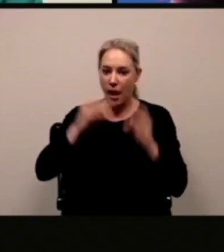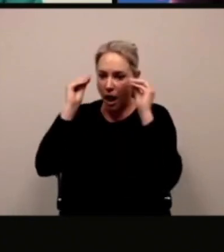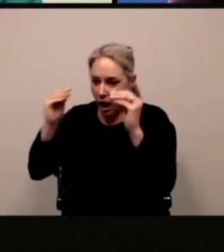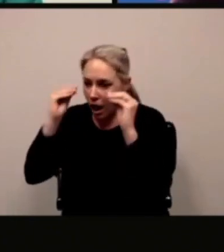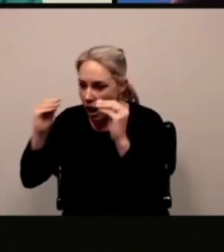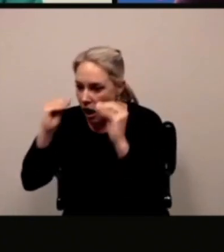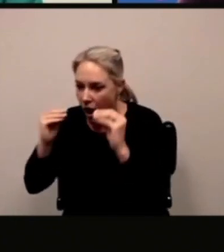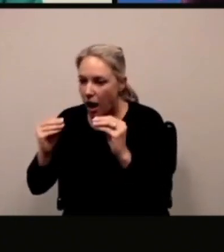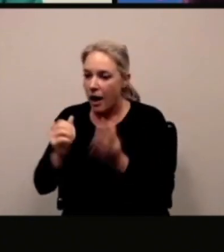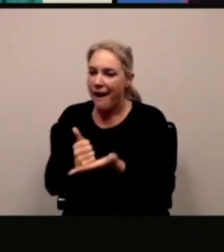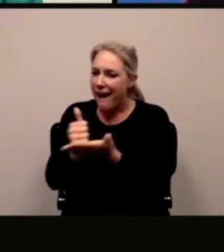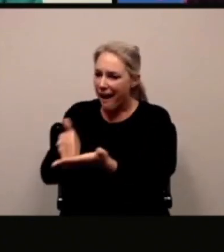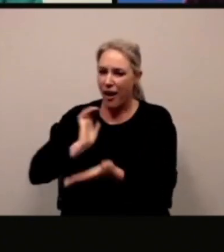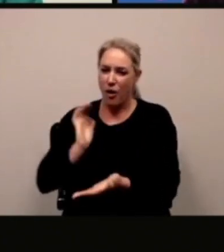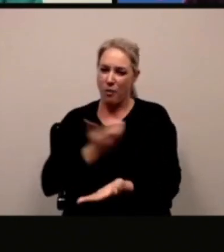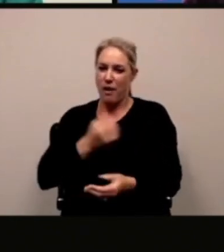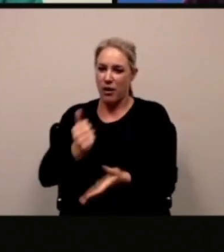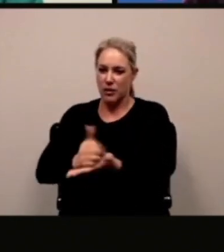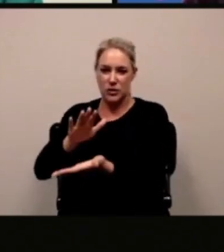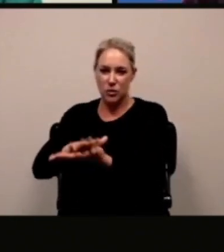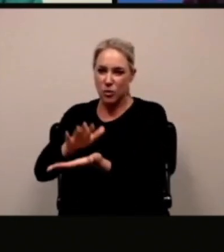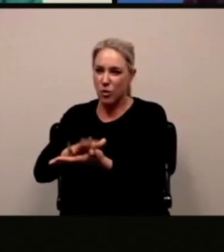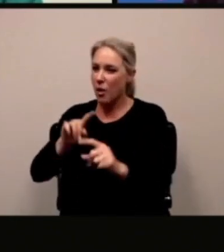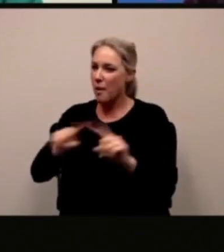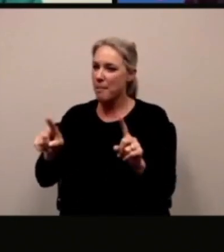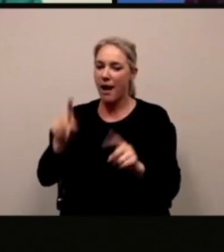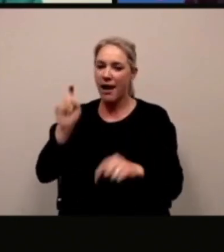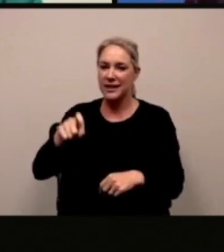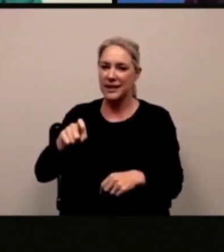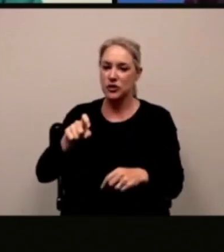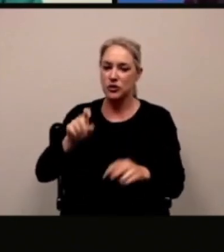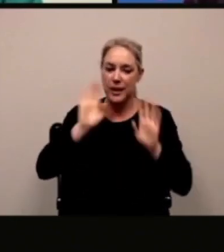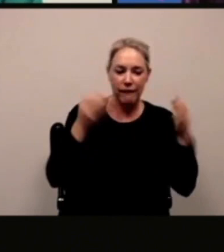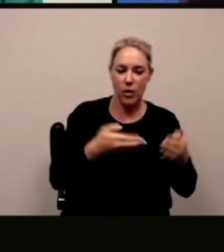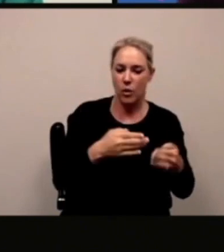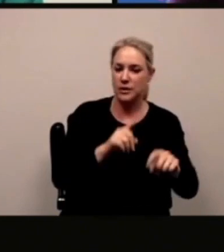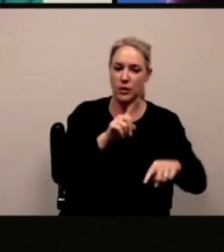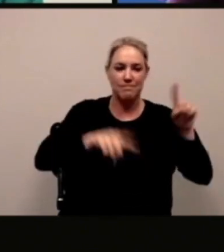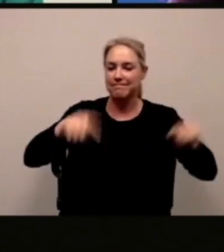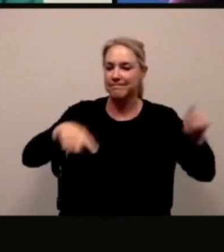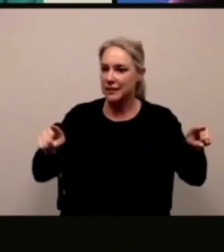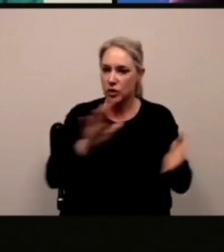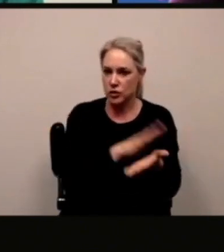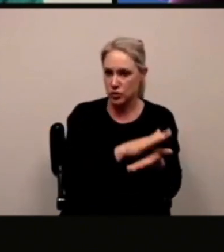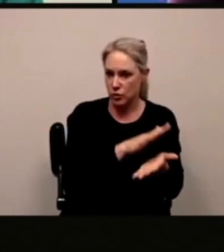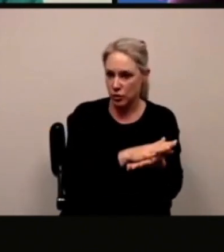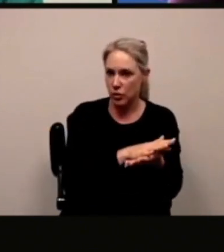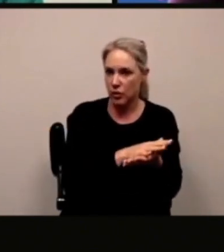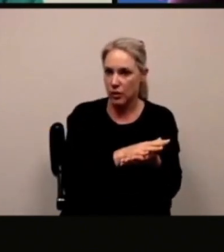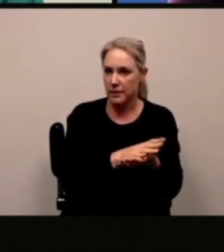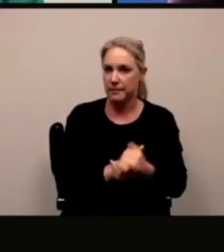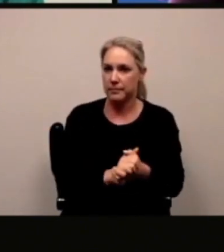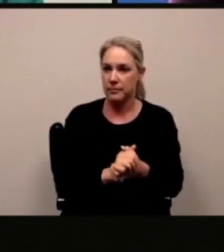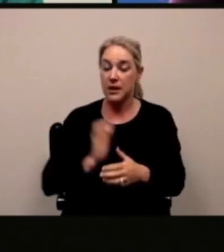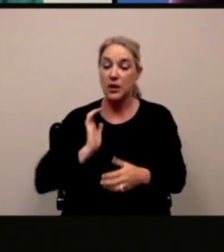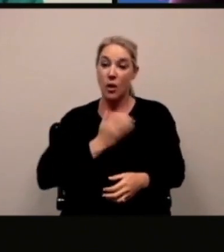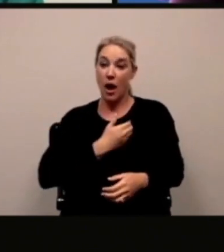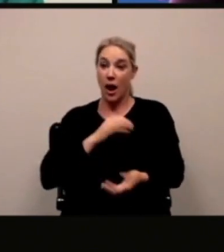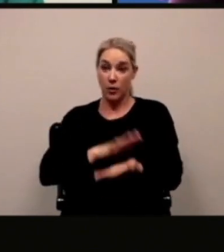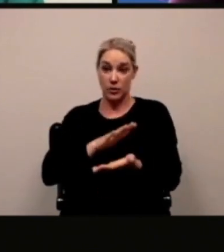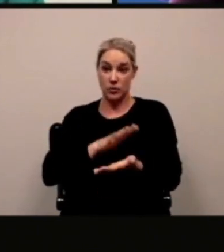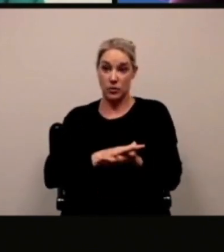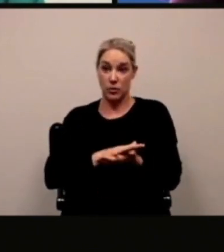but it needs to be something that's streamlined for all schools, I think. But some of the ways that our schools have, you know, tried to bring